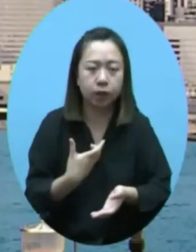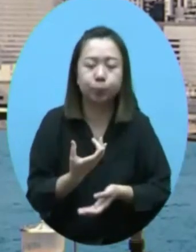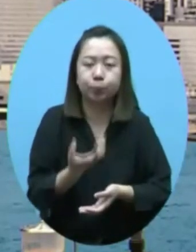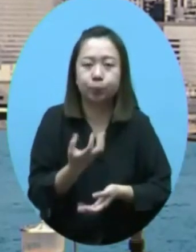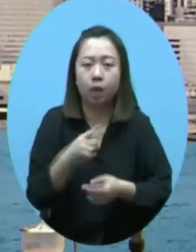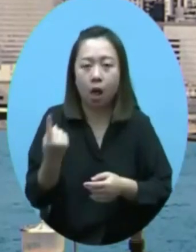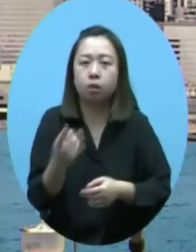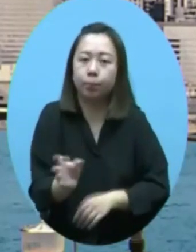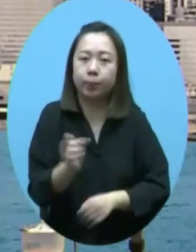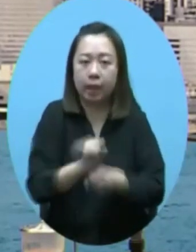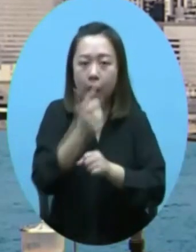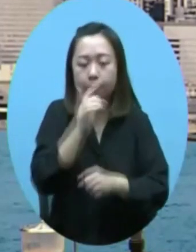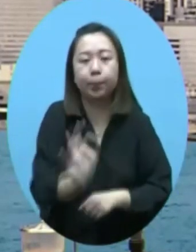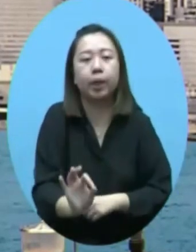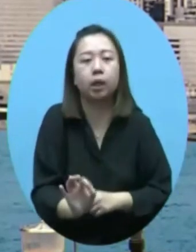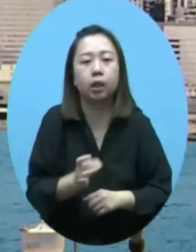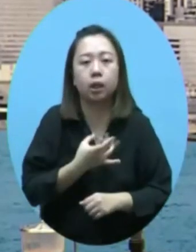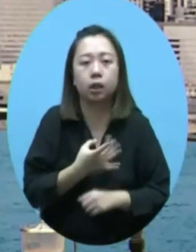I understand the high-risk